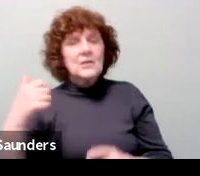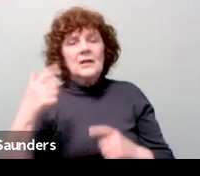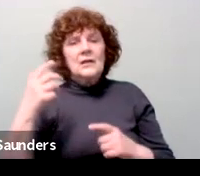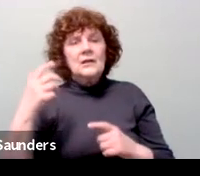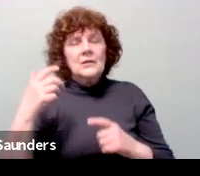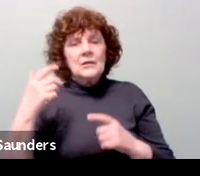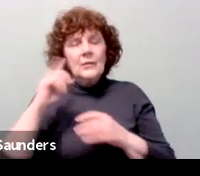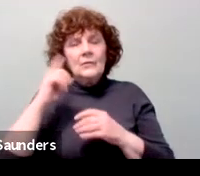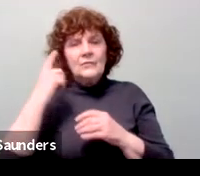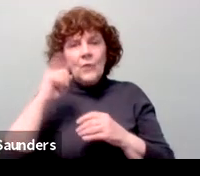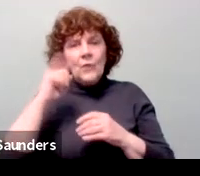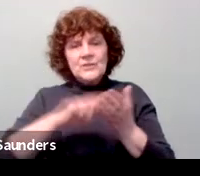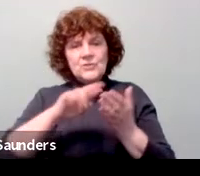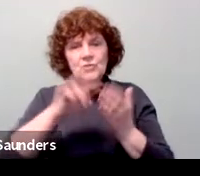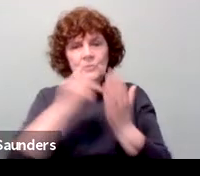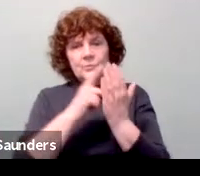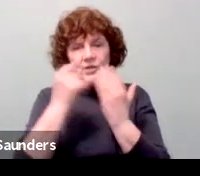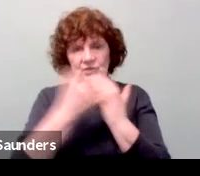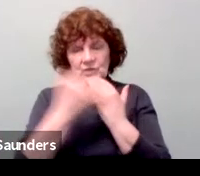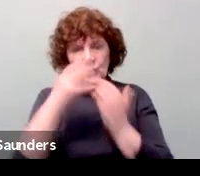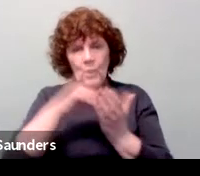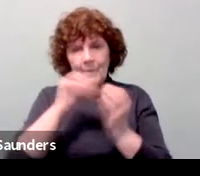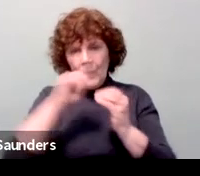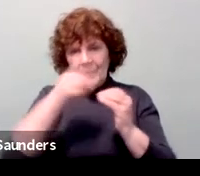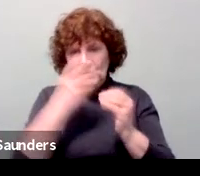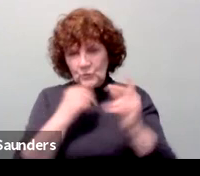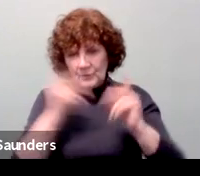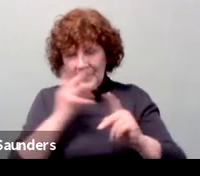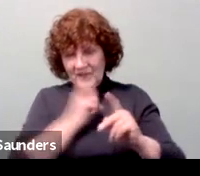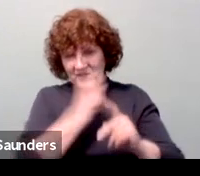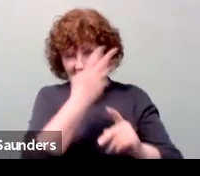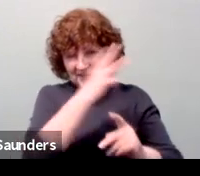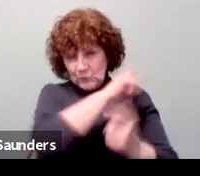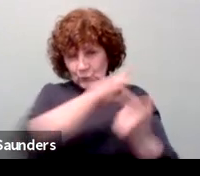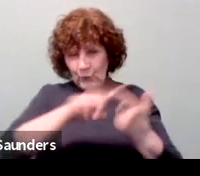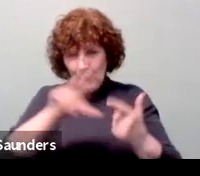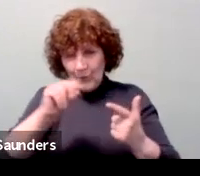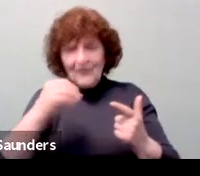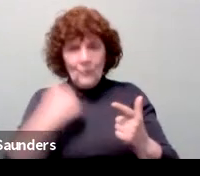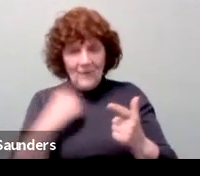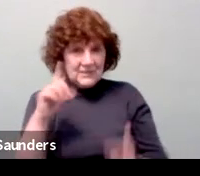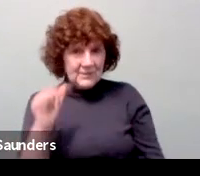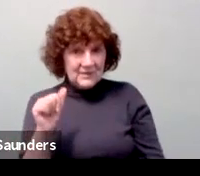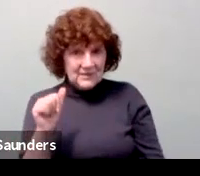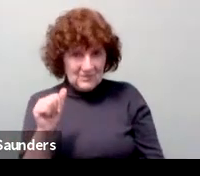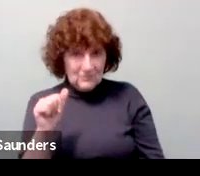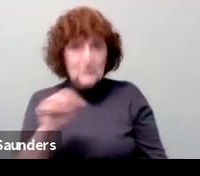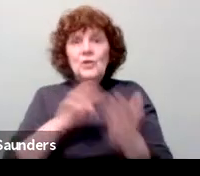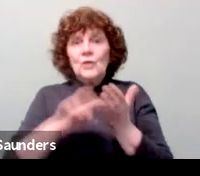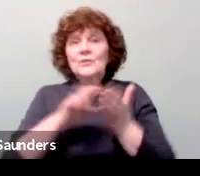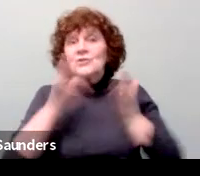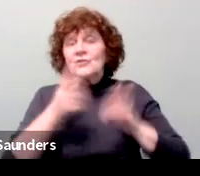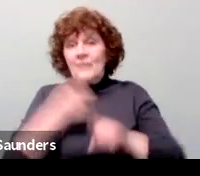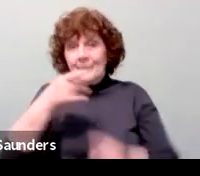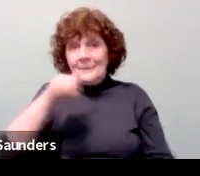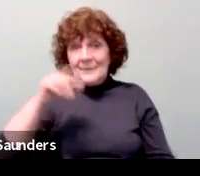learn more about Jewish individuals between the ages of 16 and 30 with disabilities. A researcher from Pitt is